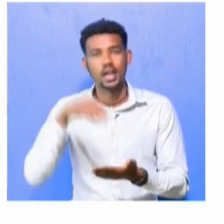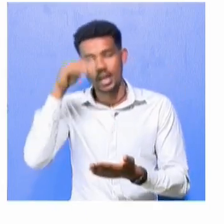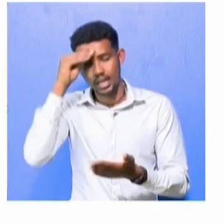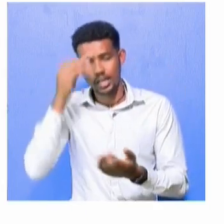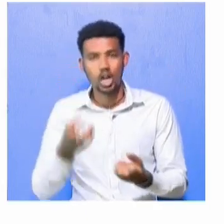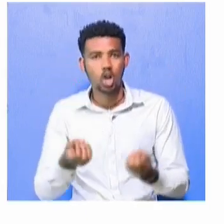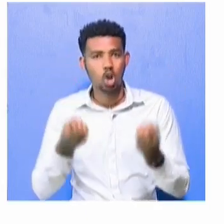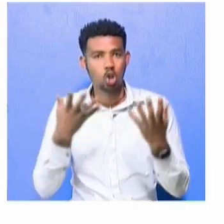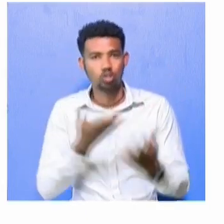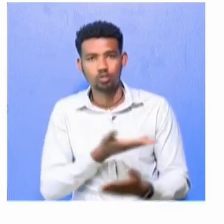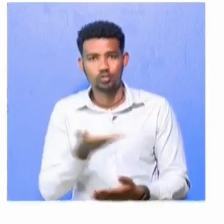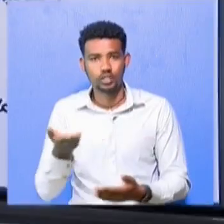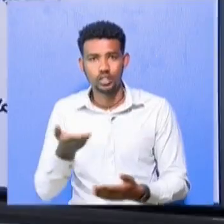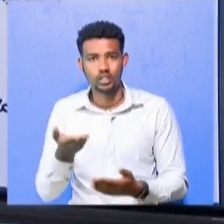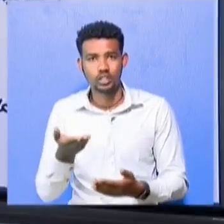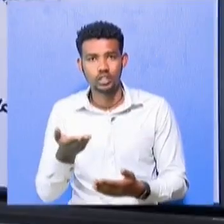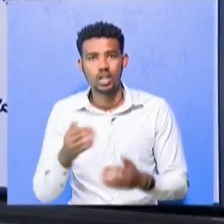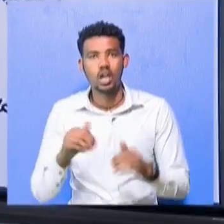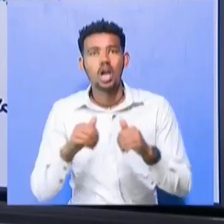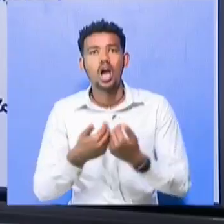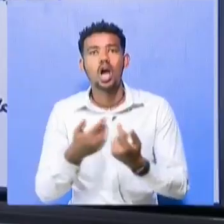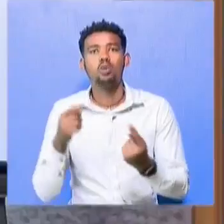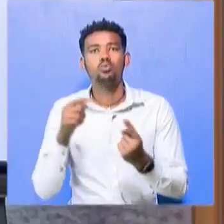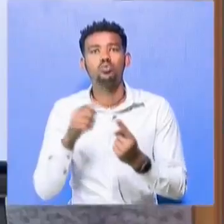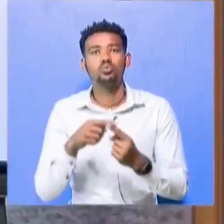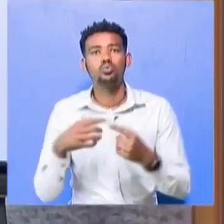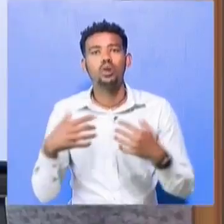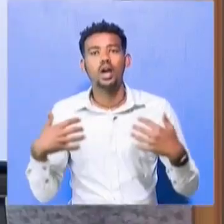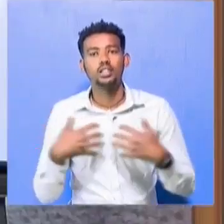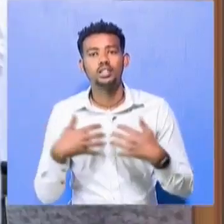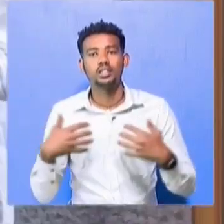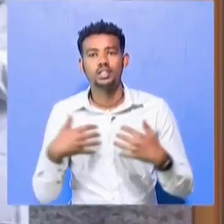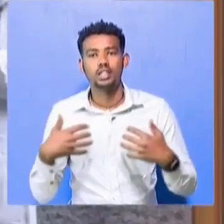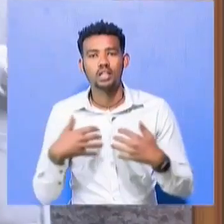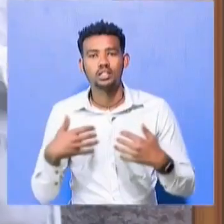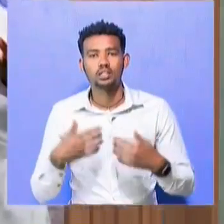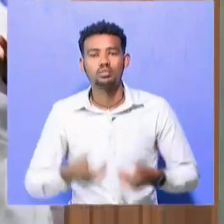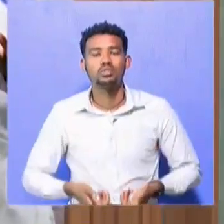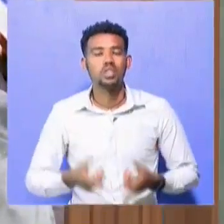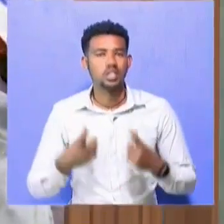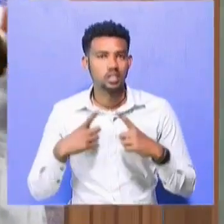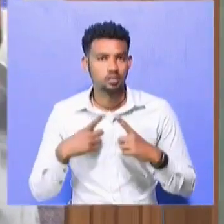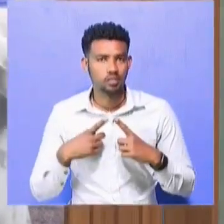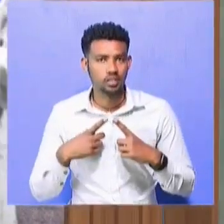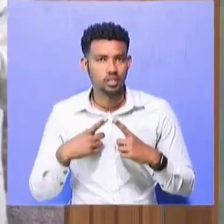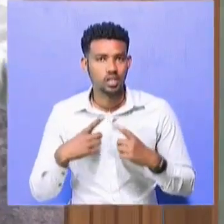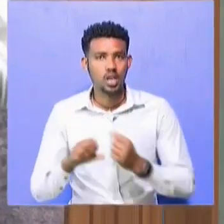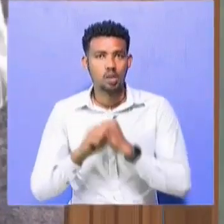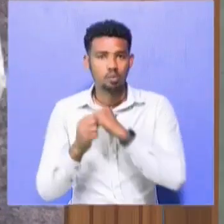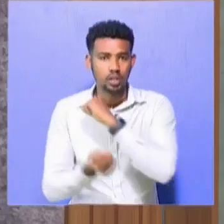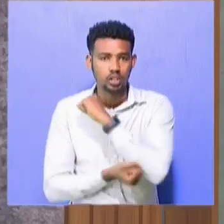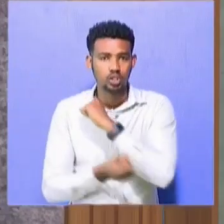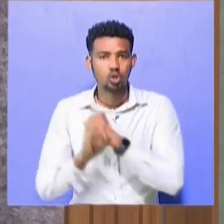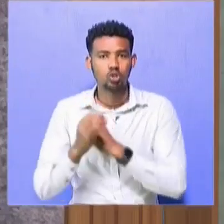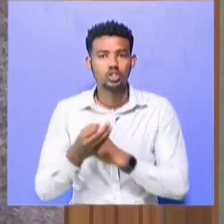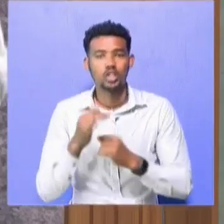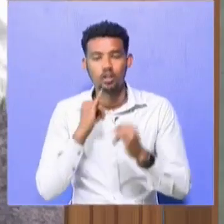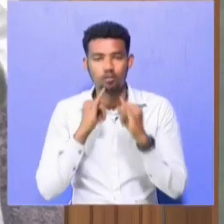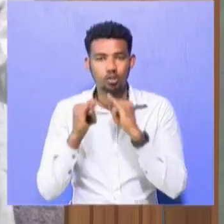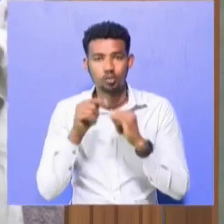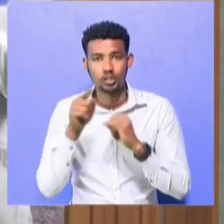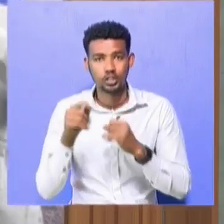things, how to animals be preserved based on the information given by